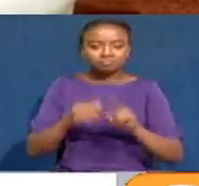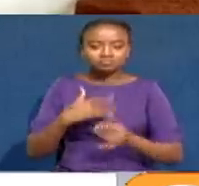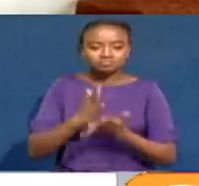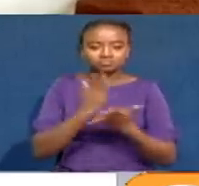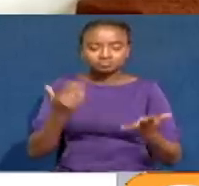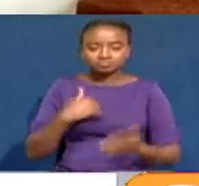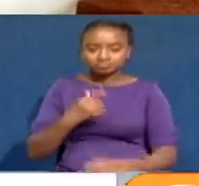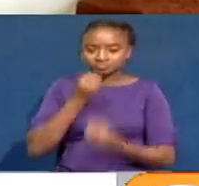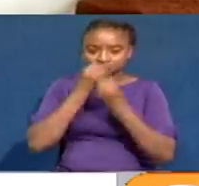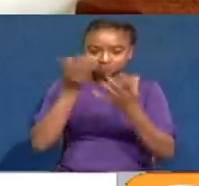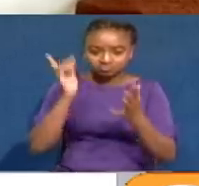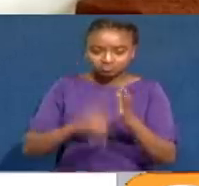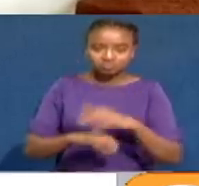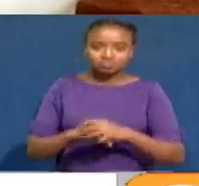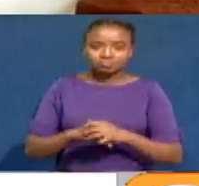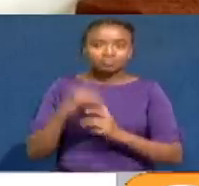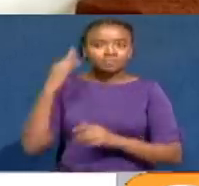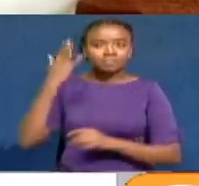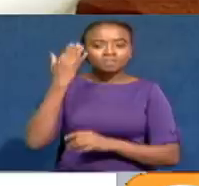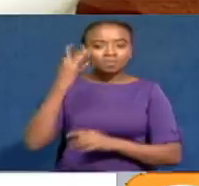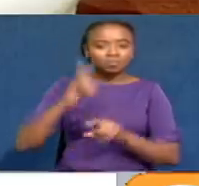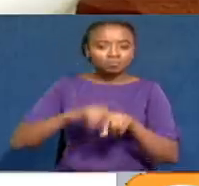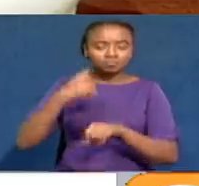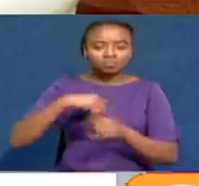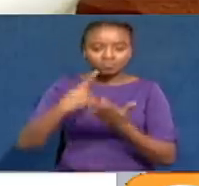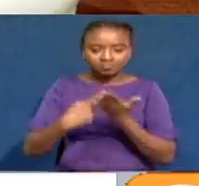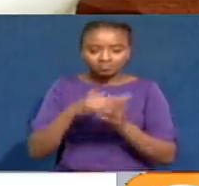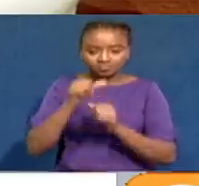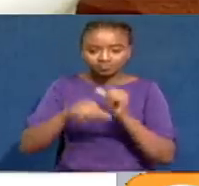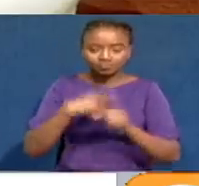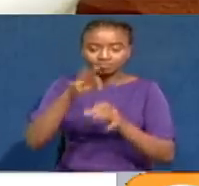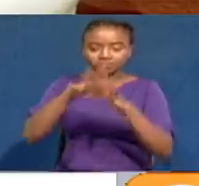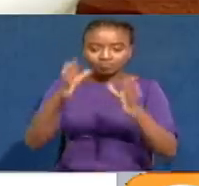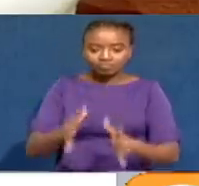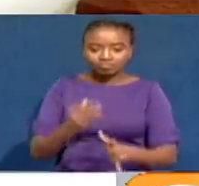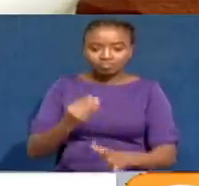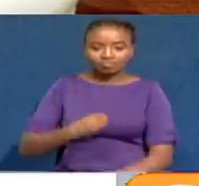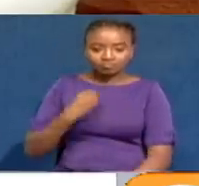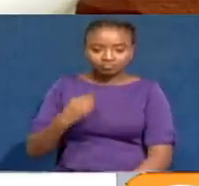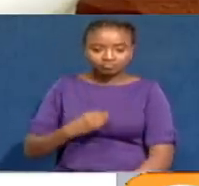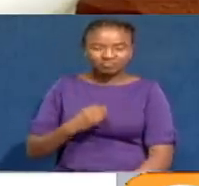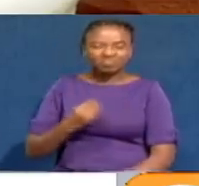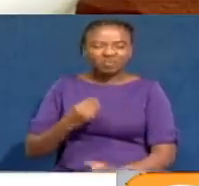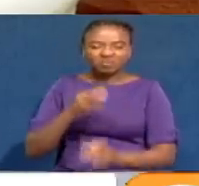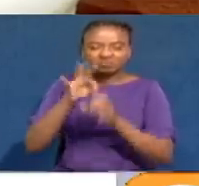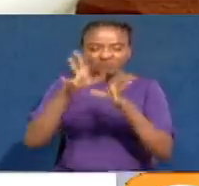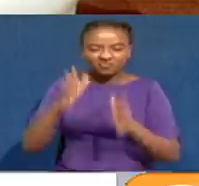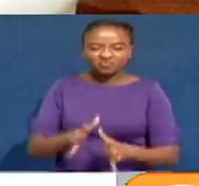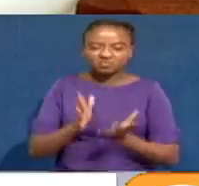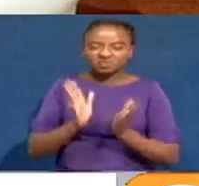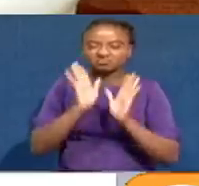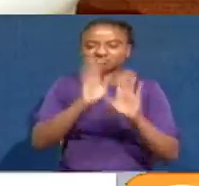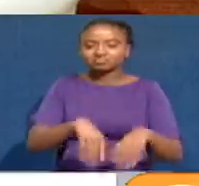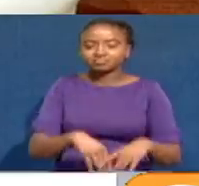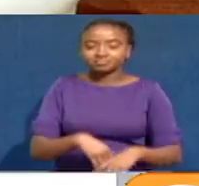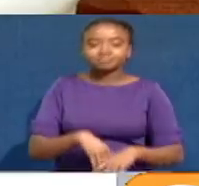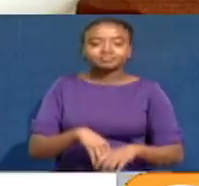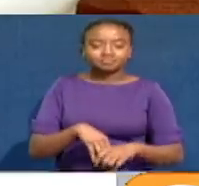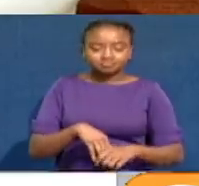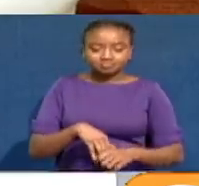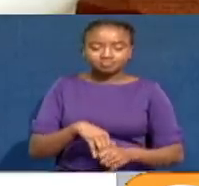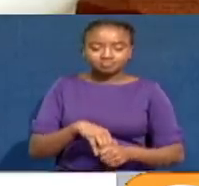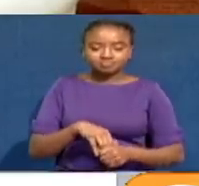to. I refer to it because when we talk about voter apathy, we are talking about the youth. These are people who have been indebted by